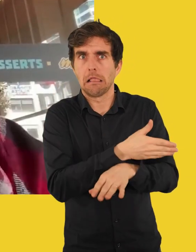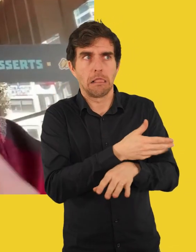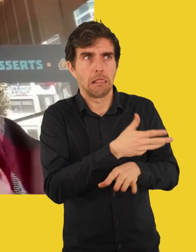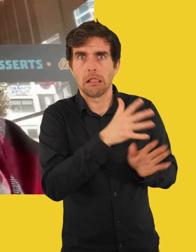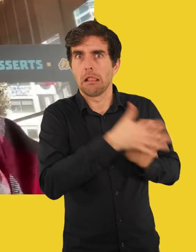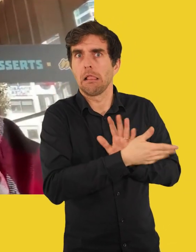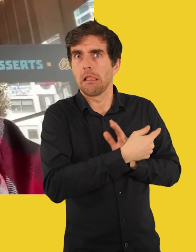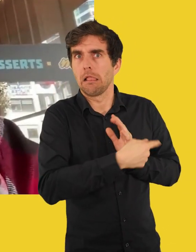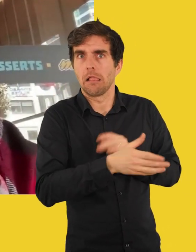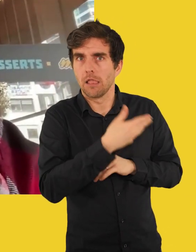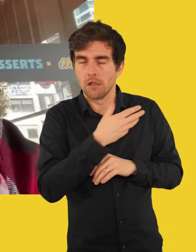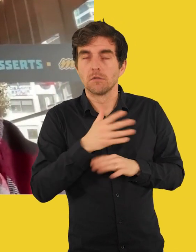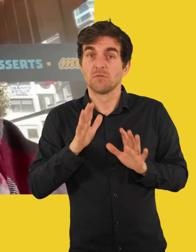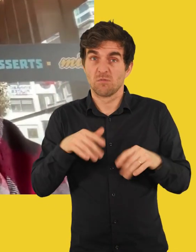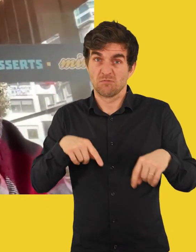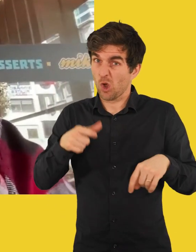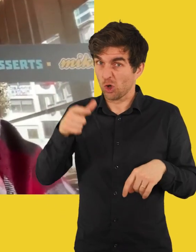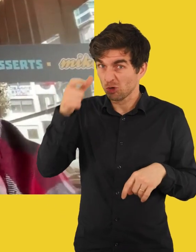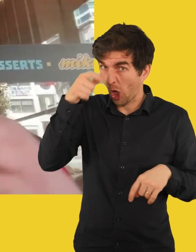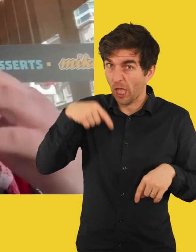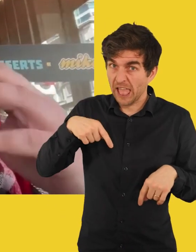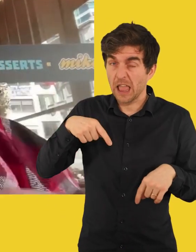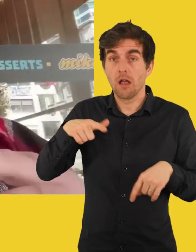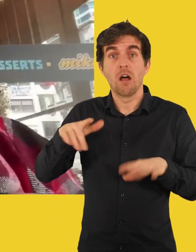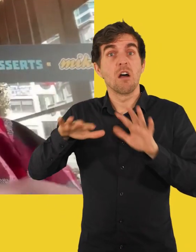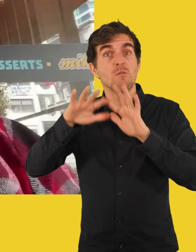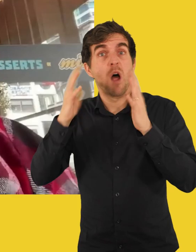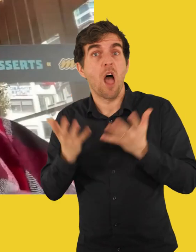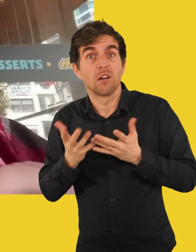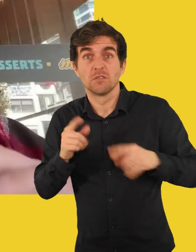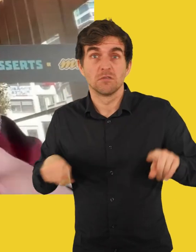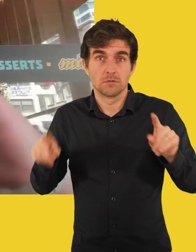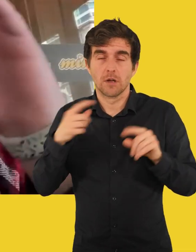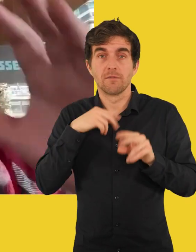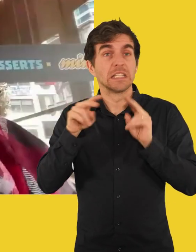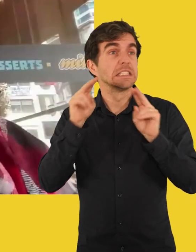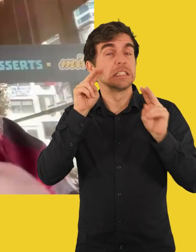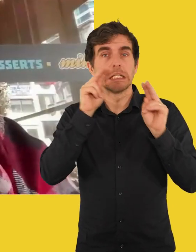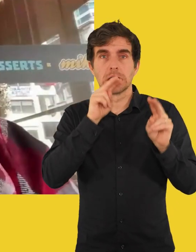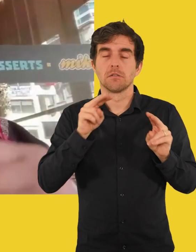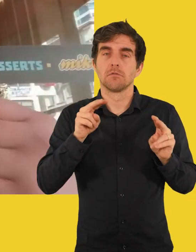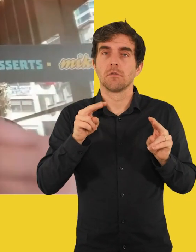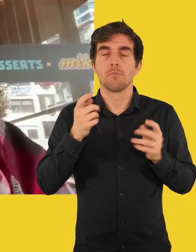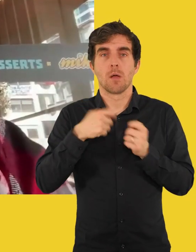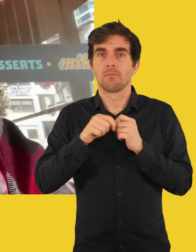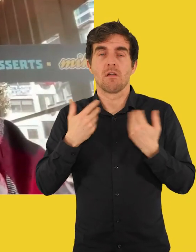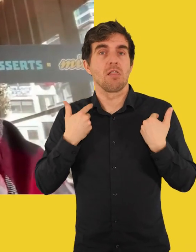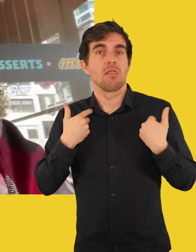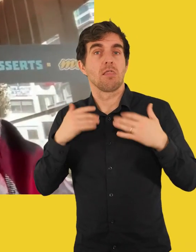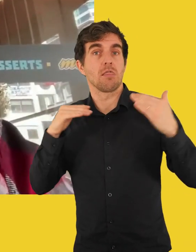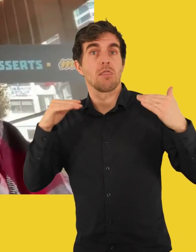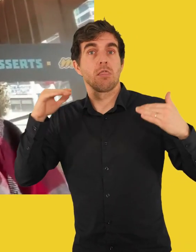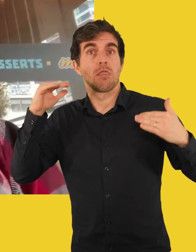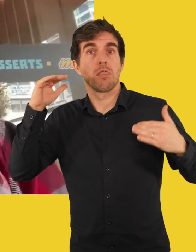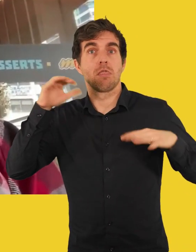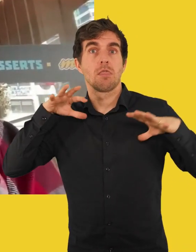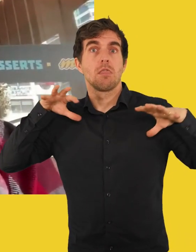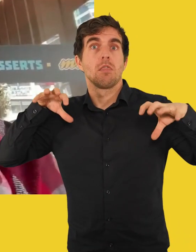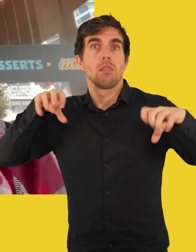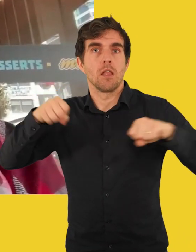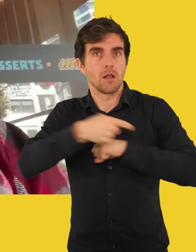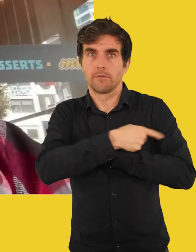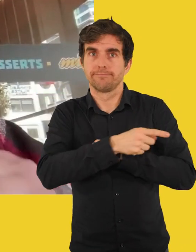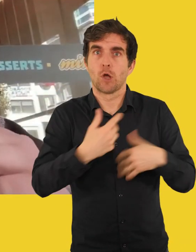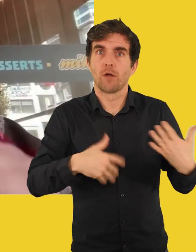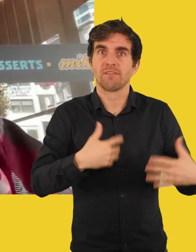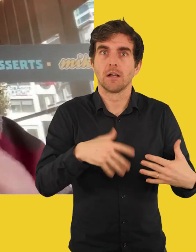to devastating consequences, I think. And in especially Turkey and all around the world, we hear the echoes of capitalism's